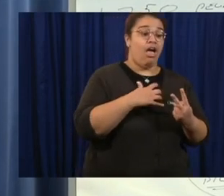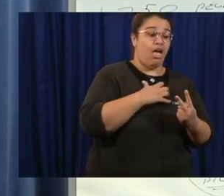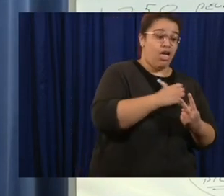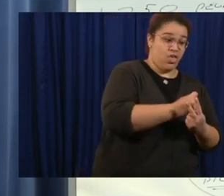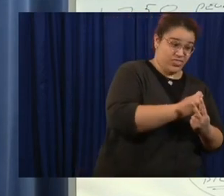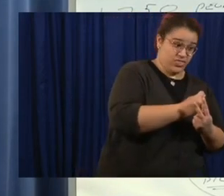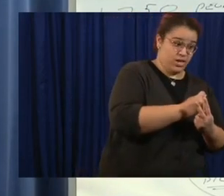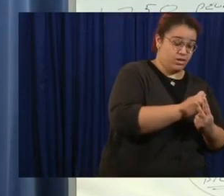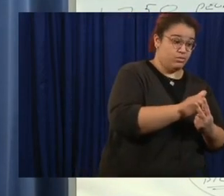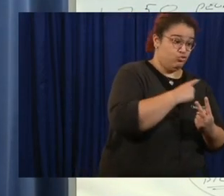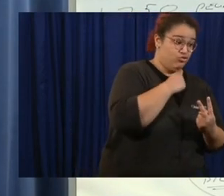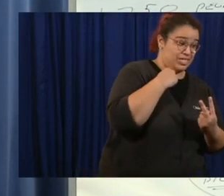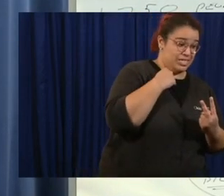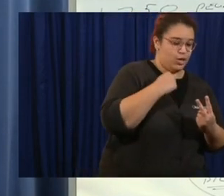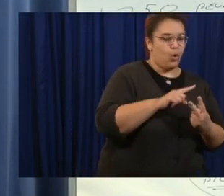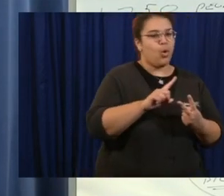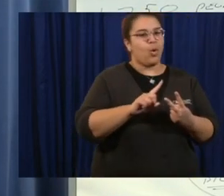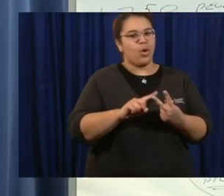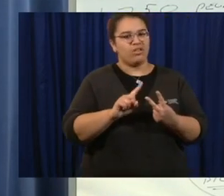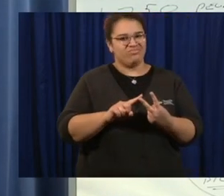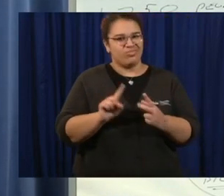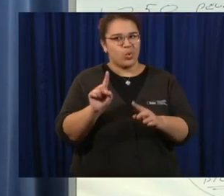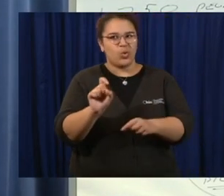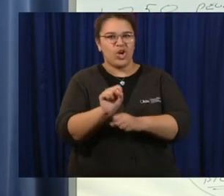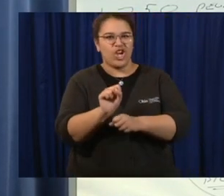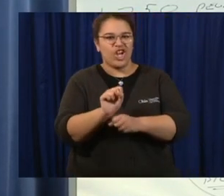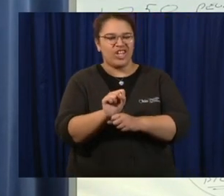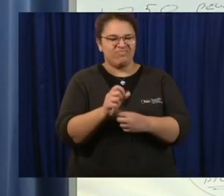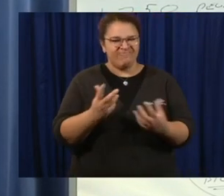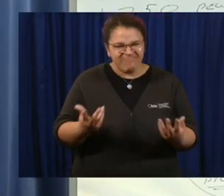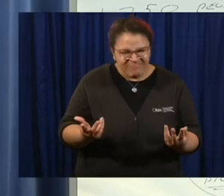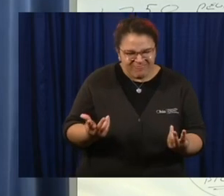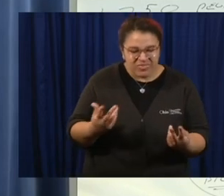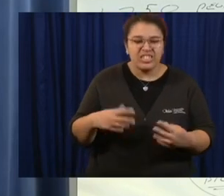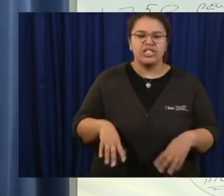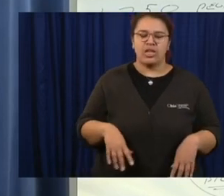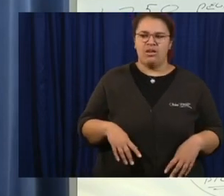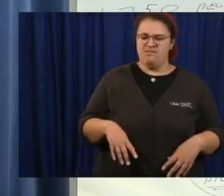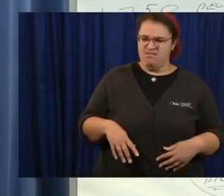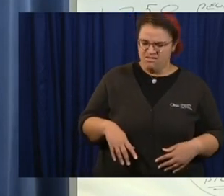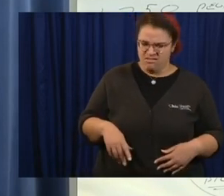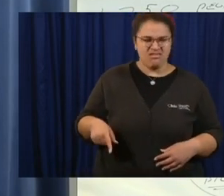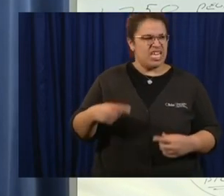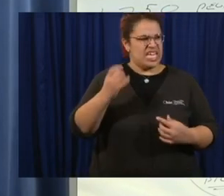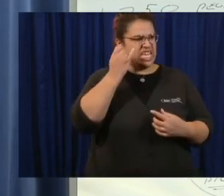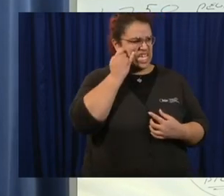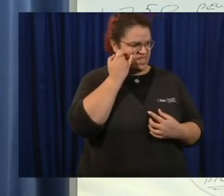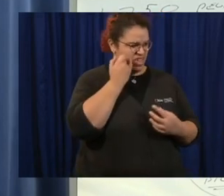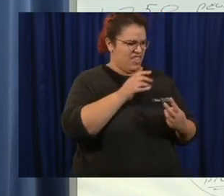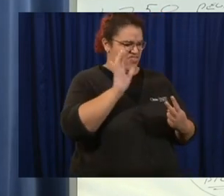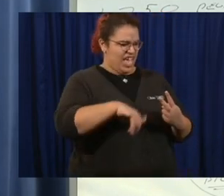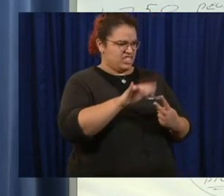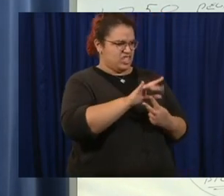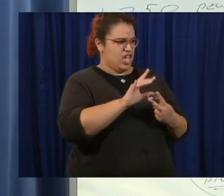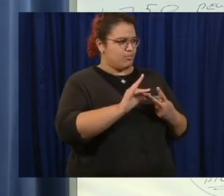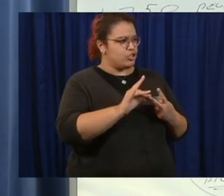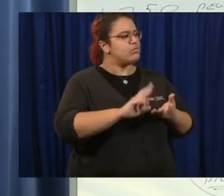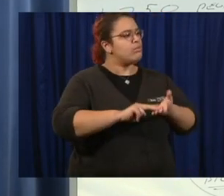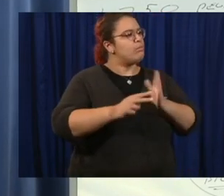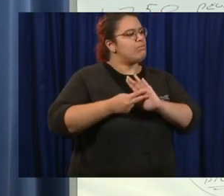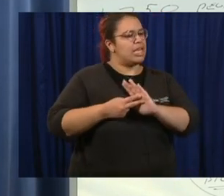work, that their employer won't penalize them for that, especially those workers who work in places that don't offer sick leave. Can you address that,